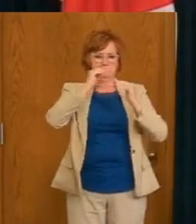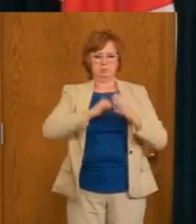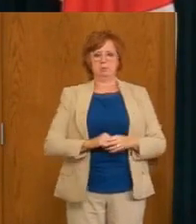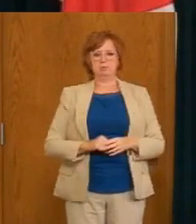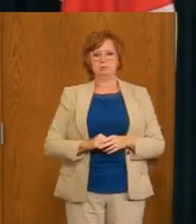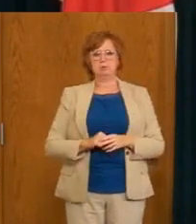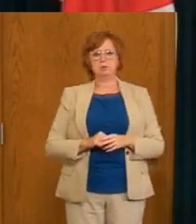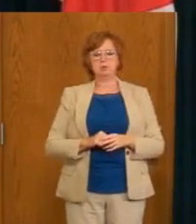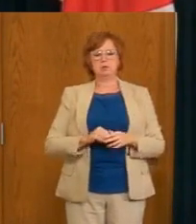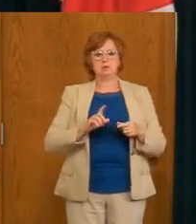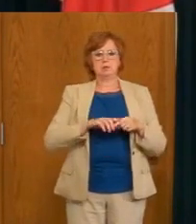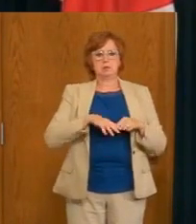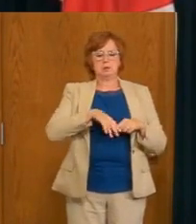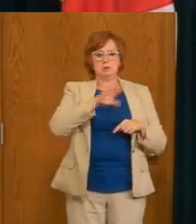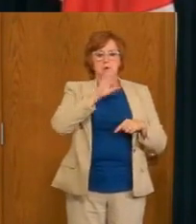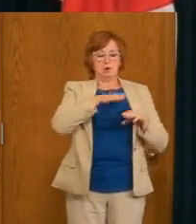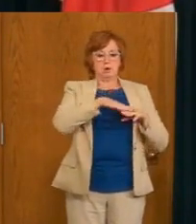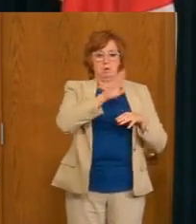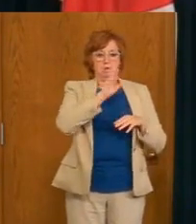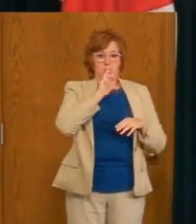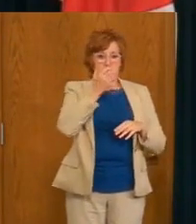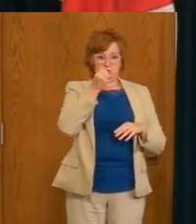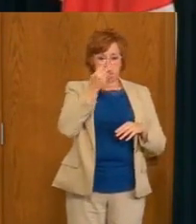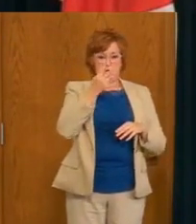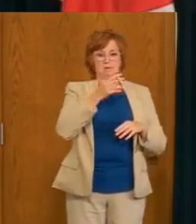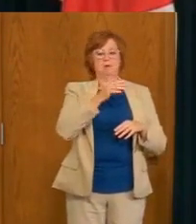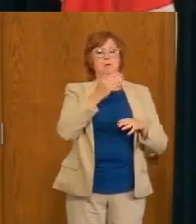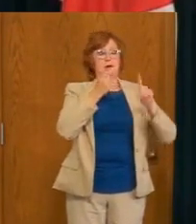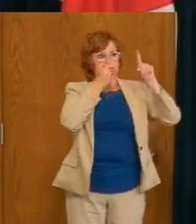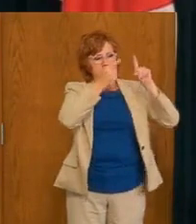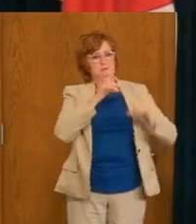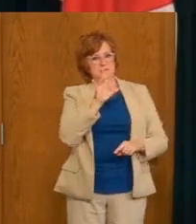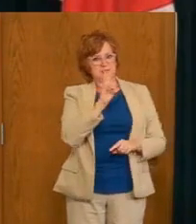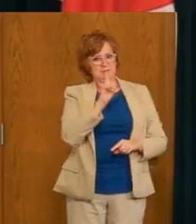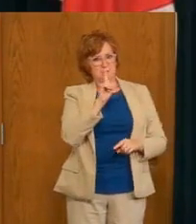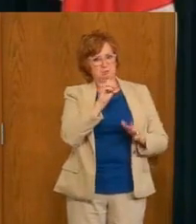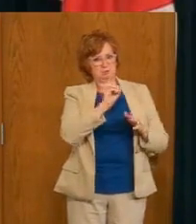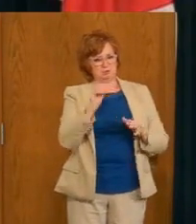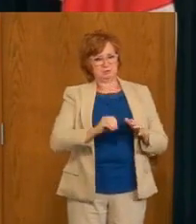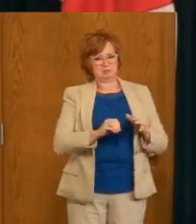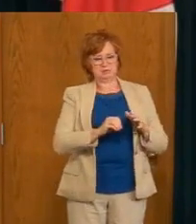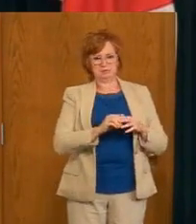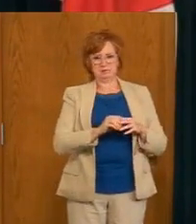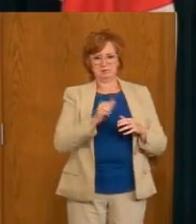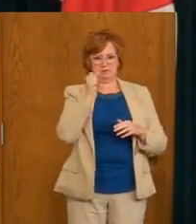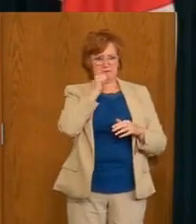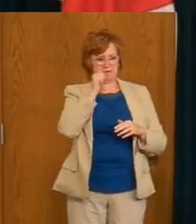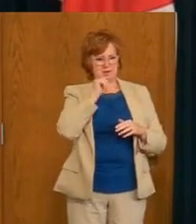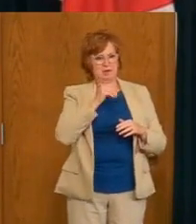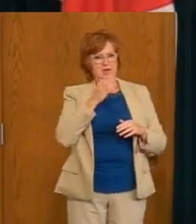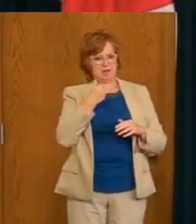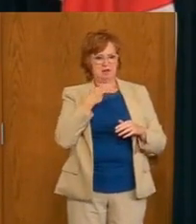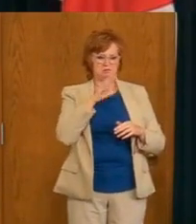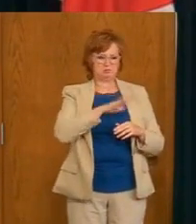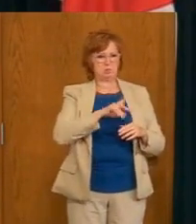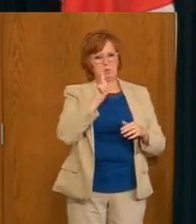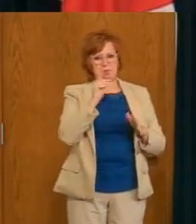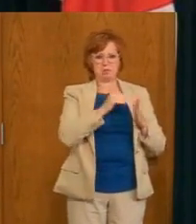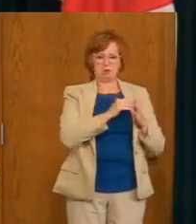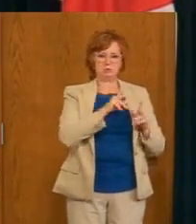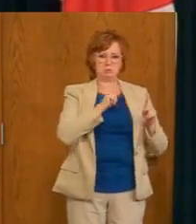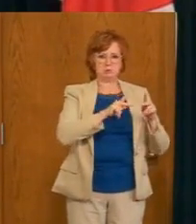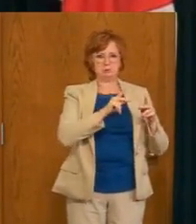We'll take our next question on the line. Operator? We have Murray Mandrick with the Leader Post. Good